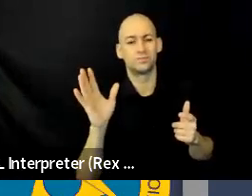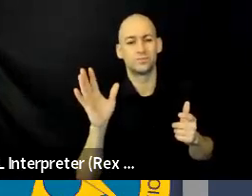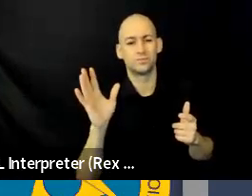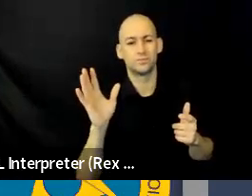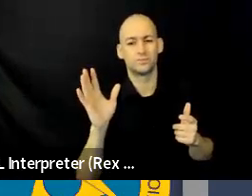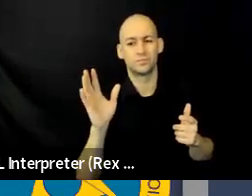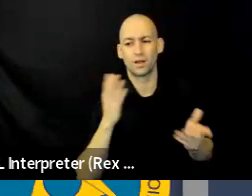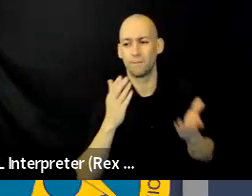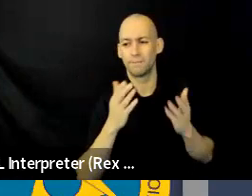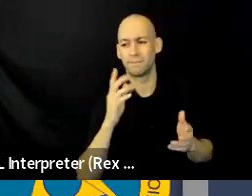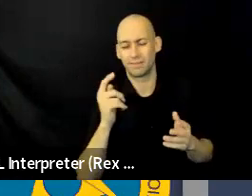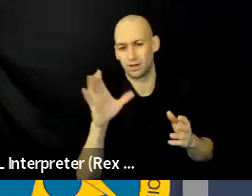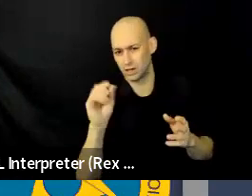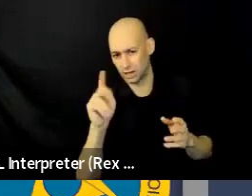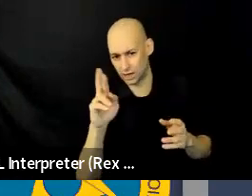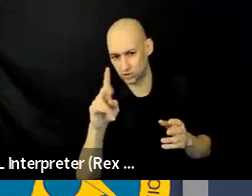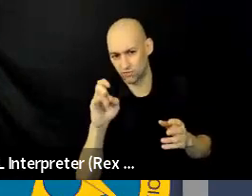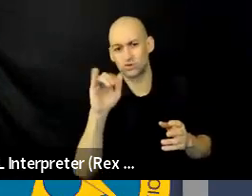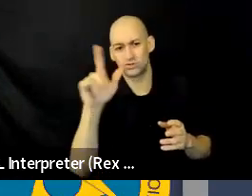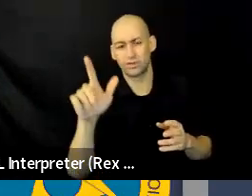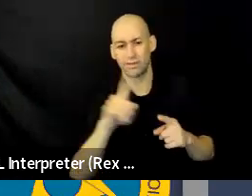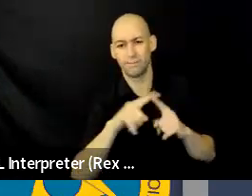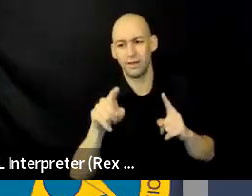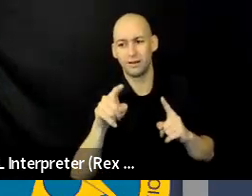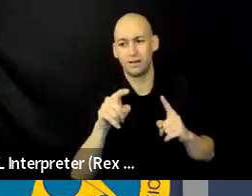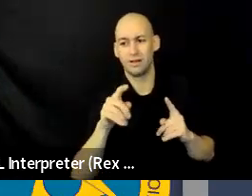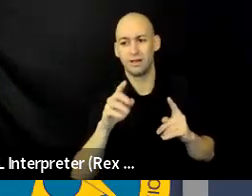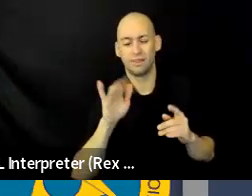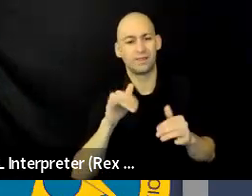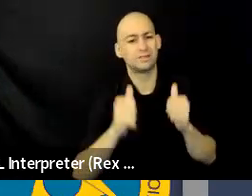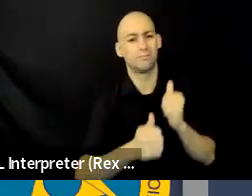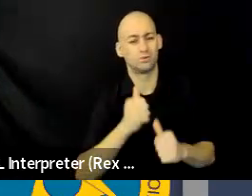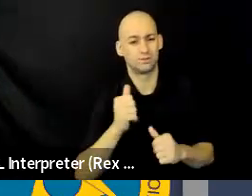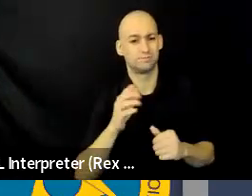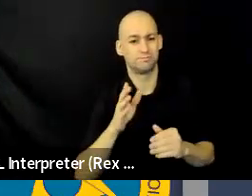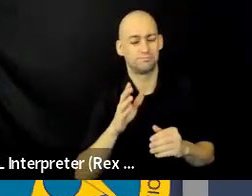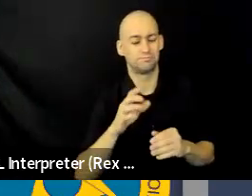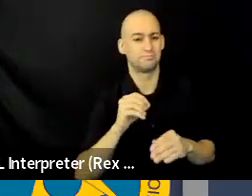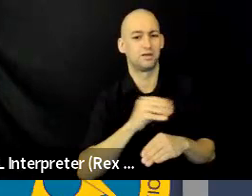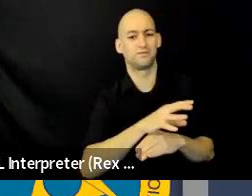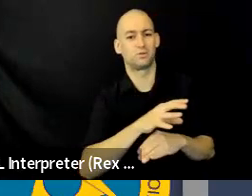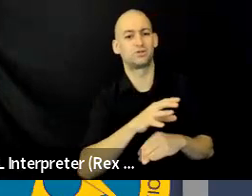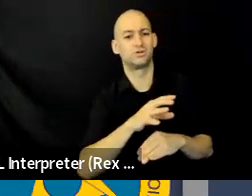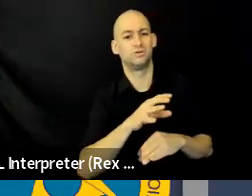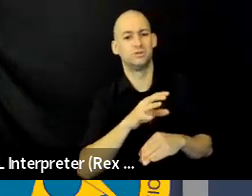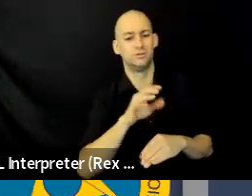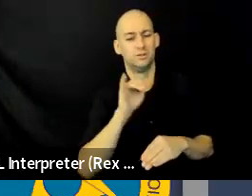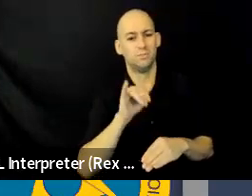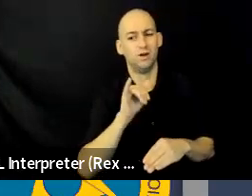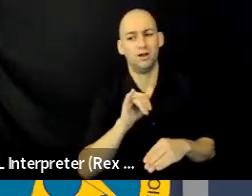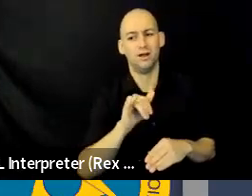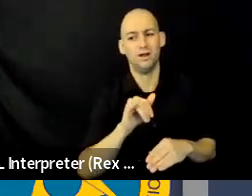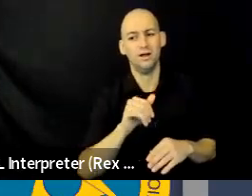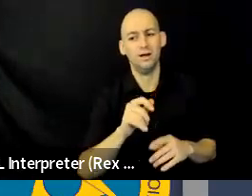this may be a little controversial, I hope not. That was the most influential part of the presentation for me today. Take from that what